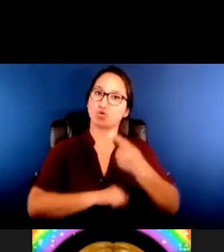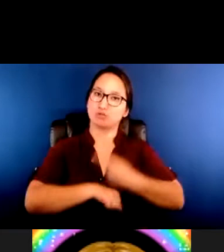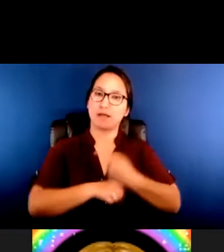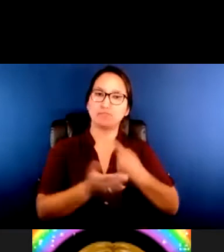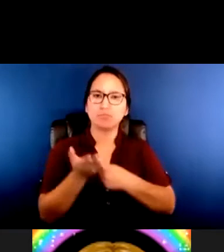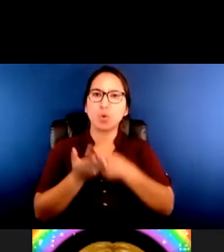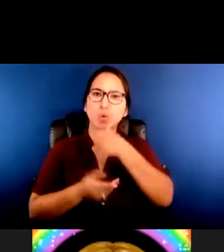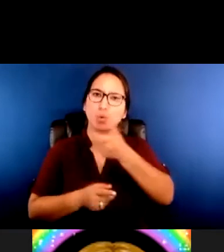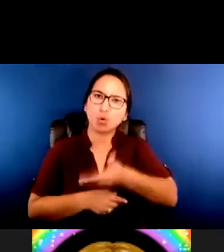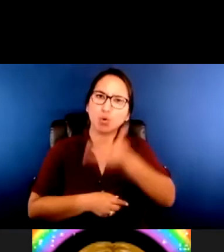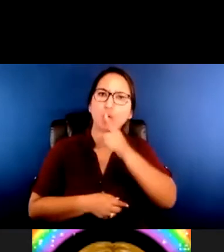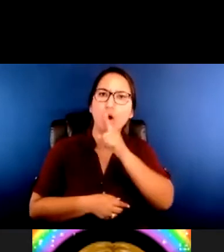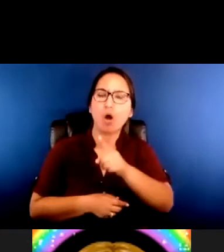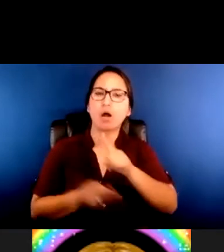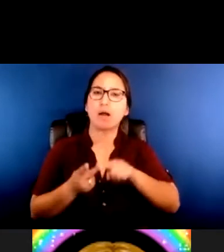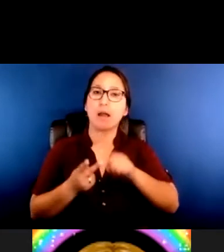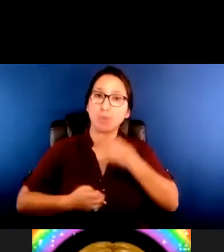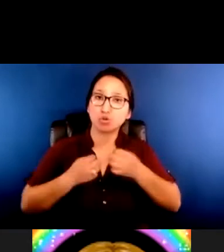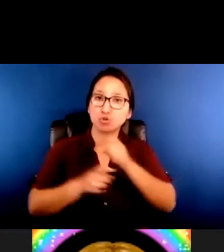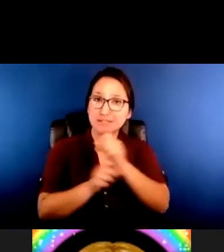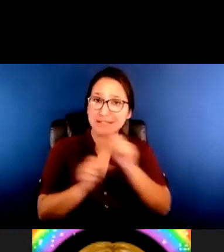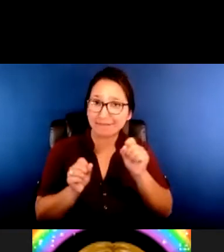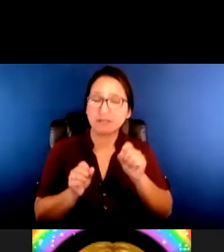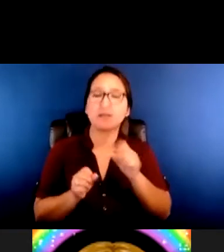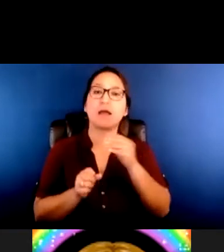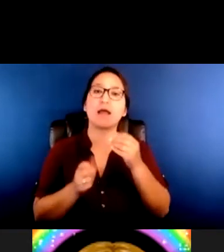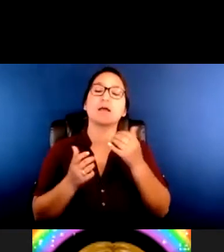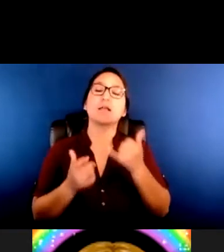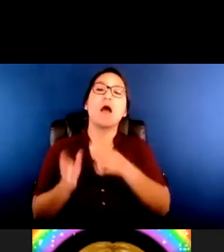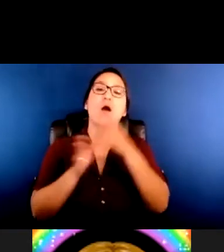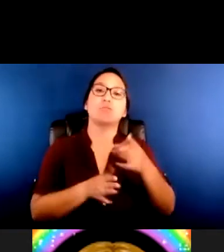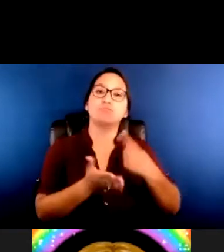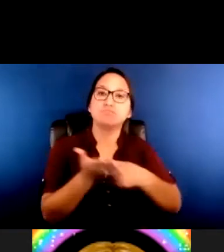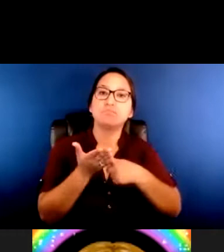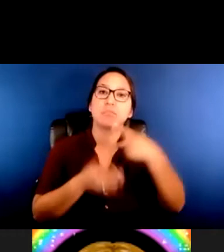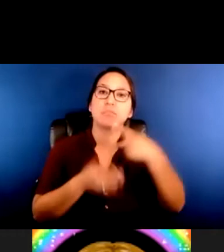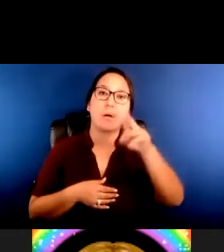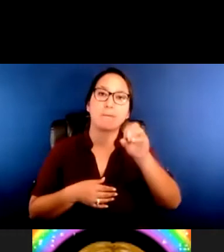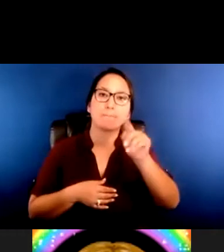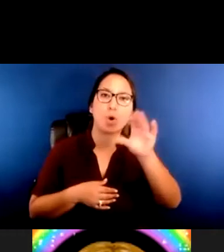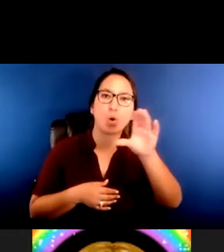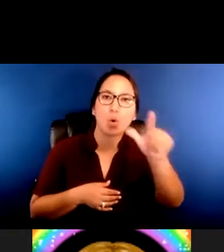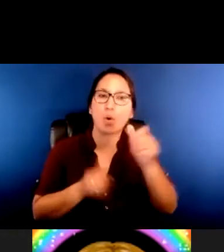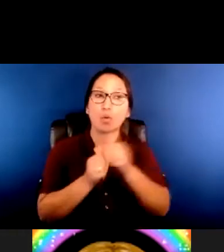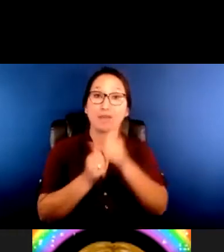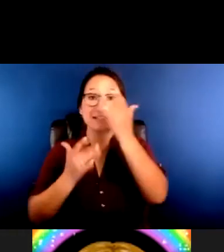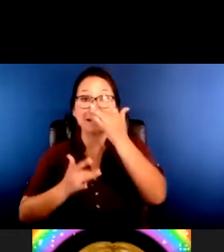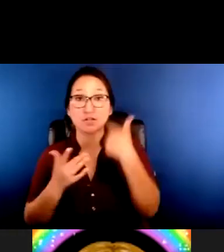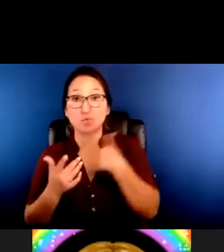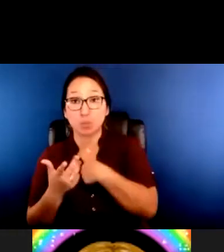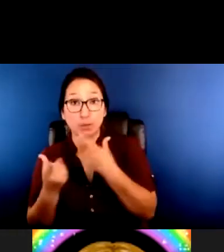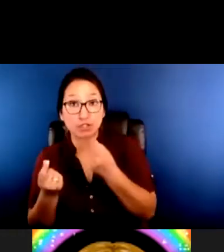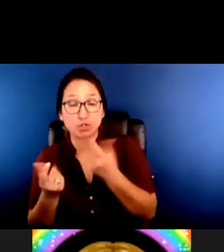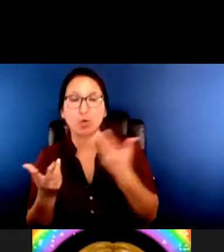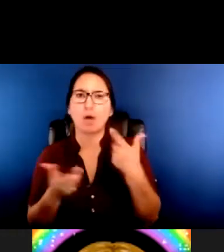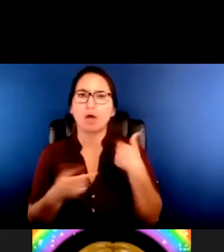safety. They'll talk about maybe some of that, but now they're going to talk about actual protocols like sicknesses and what do we do, what we've experienced, and get